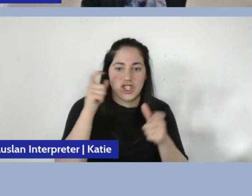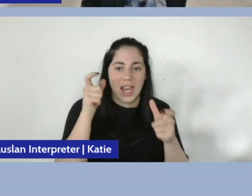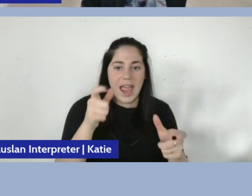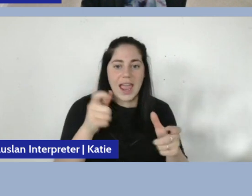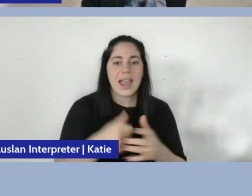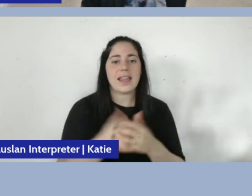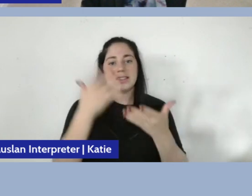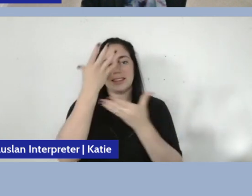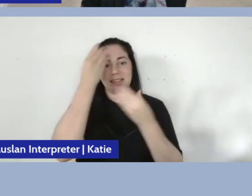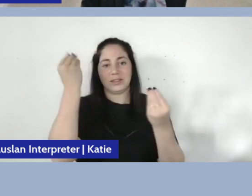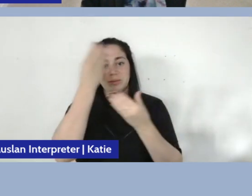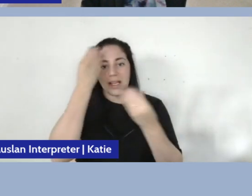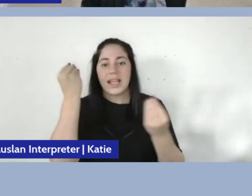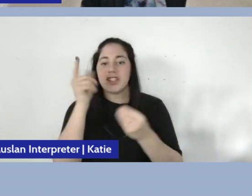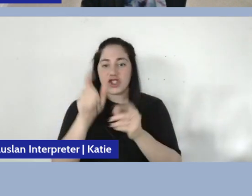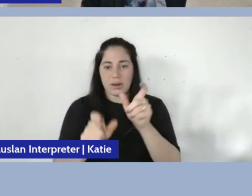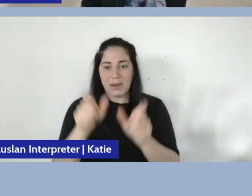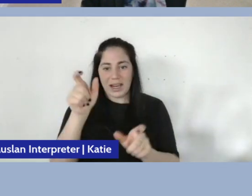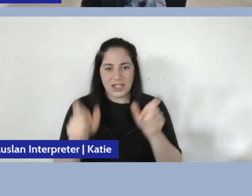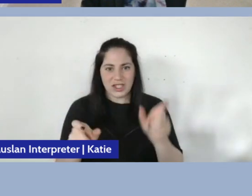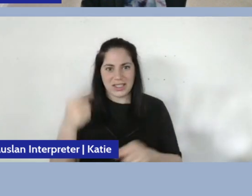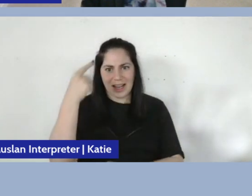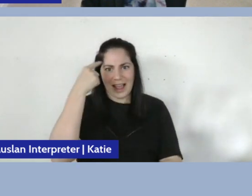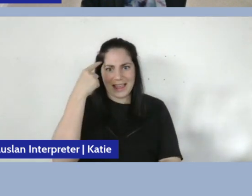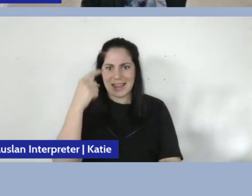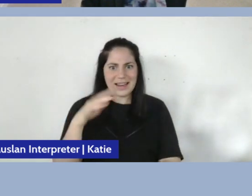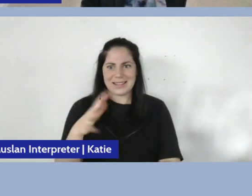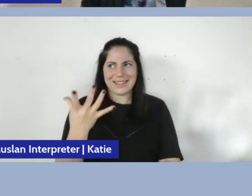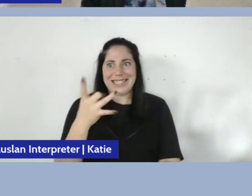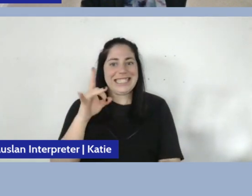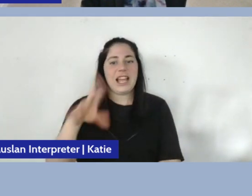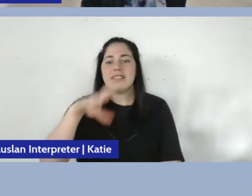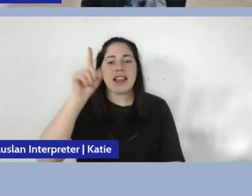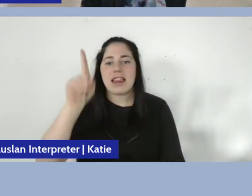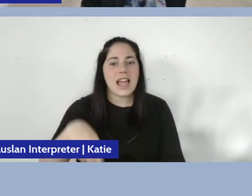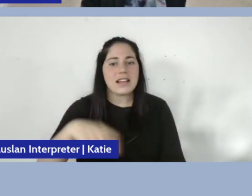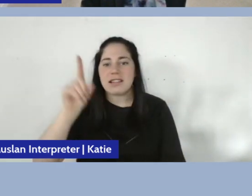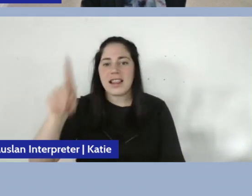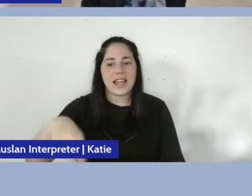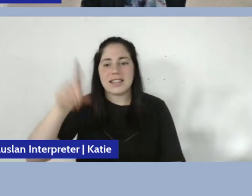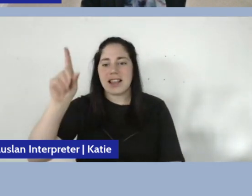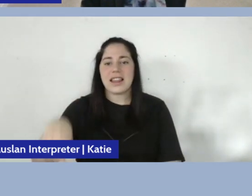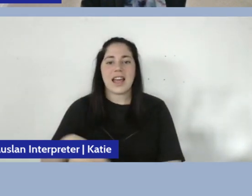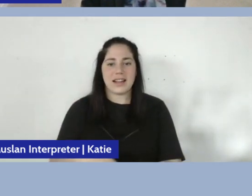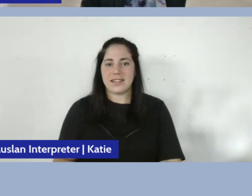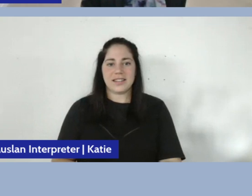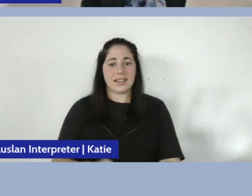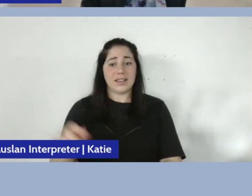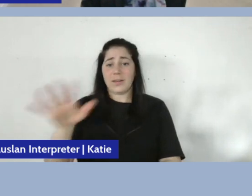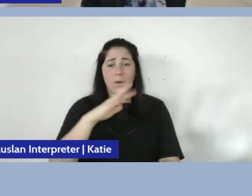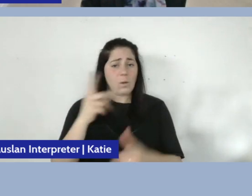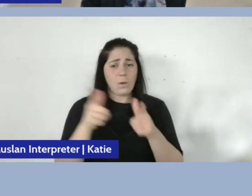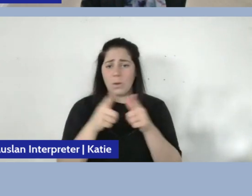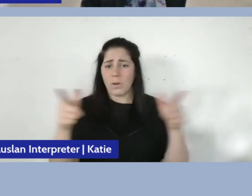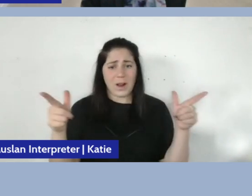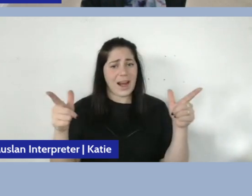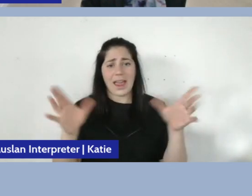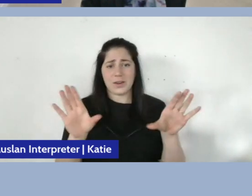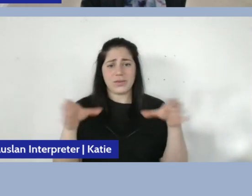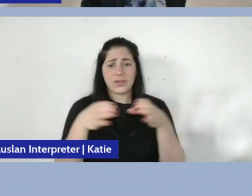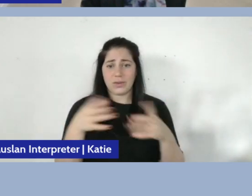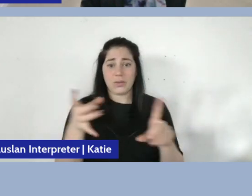dementia patients. I think we see tens of thousands across all language groups, especially